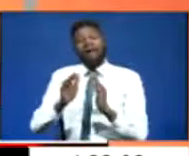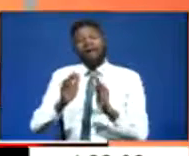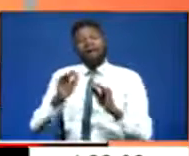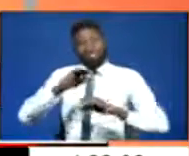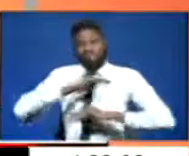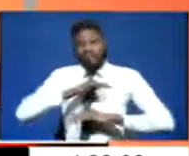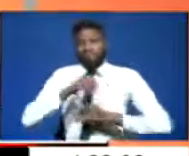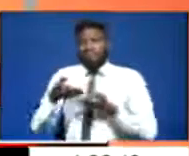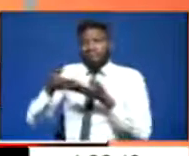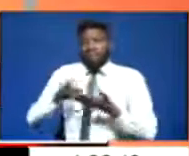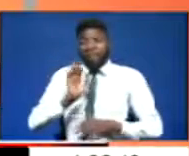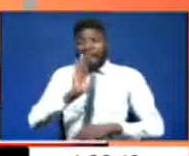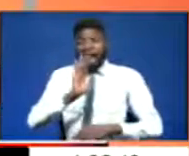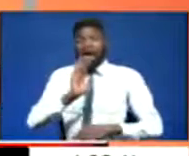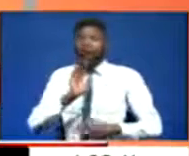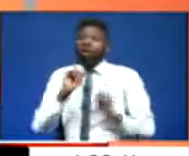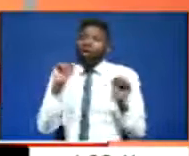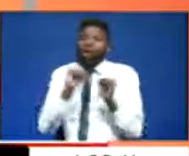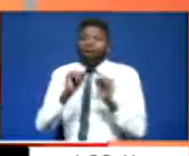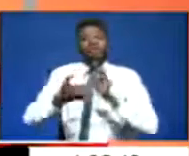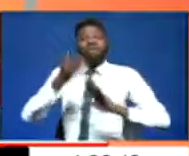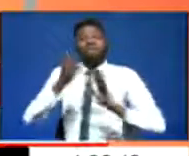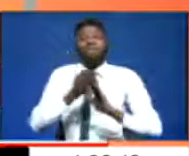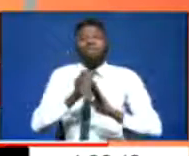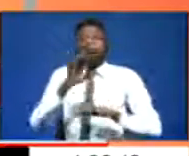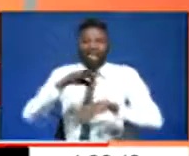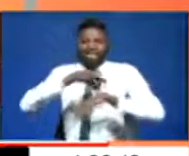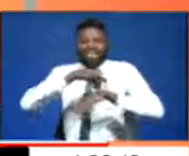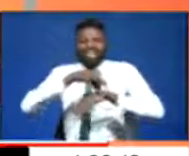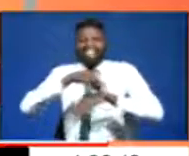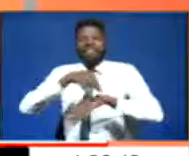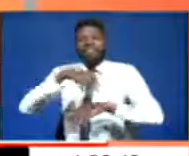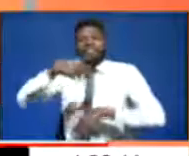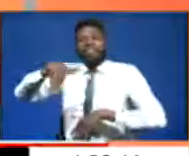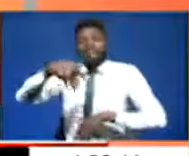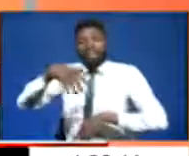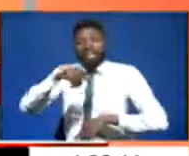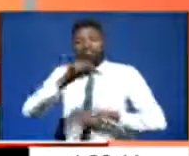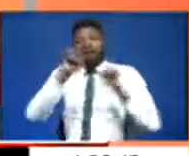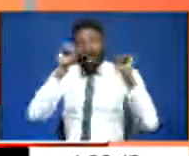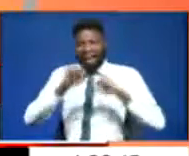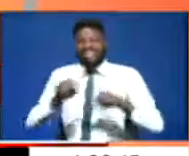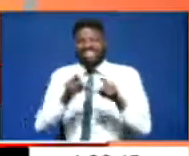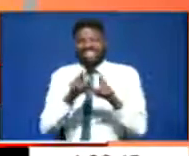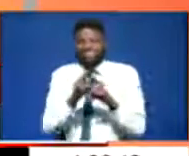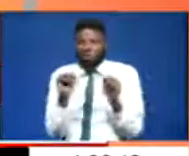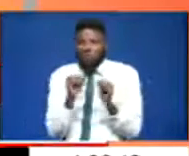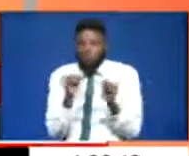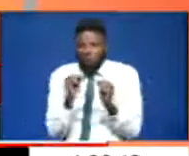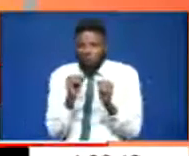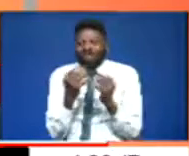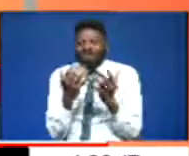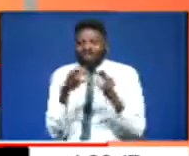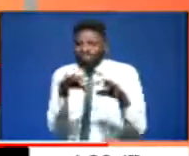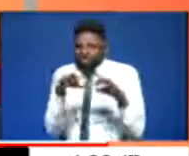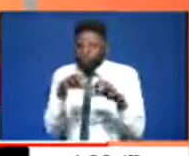very thin. So for them to get what we call hypothermia is very quick. So we encourage that they're delivered